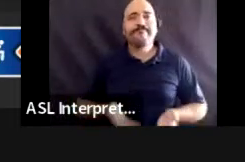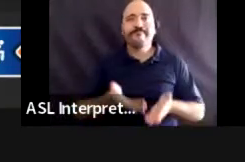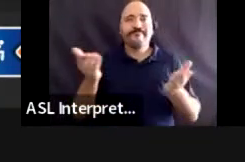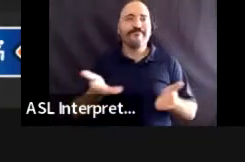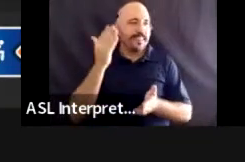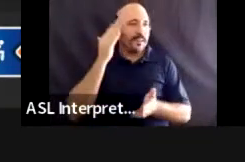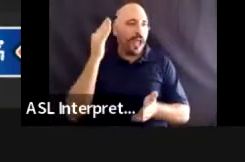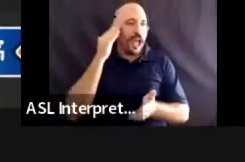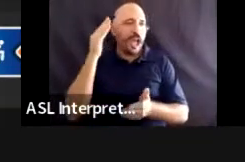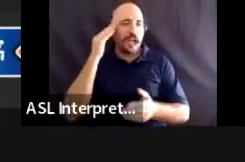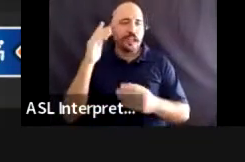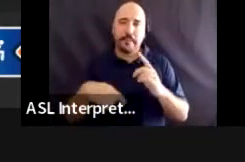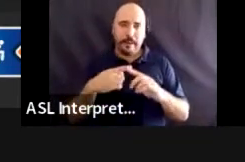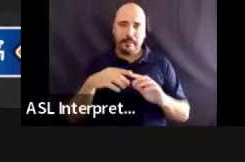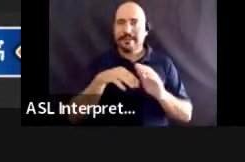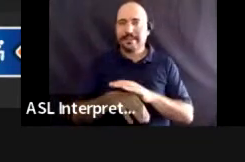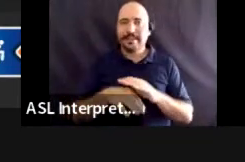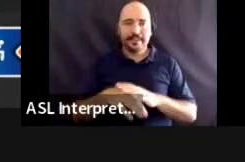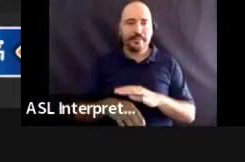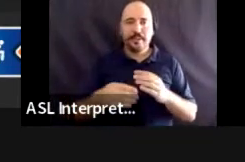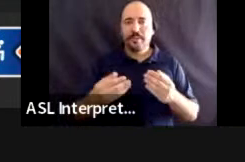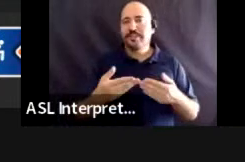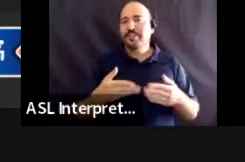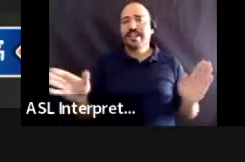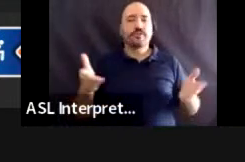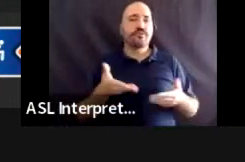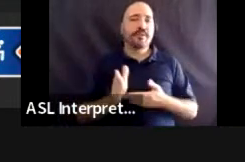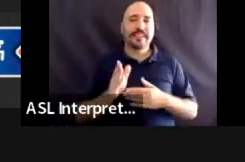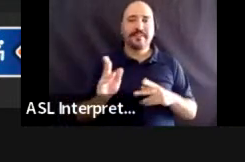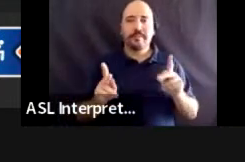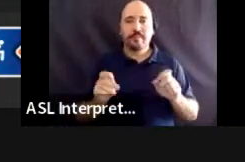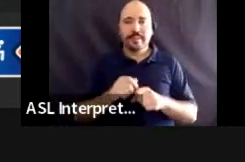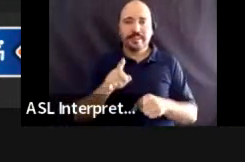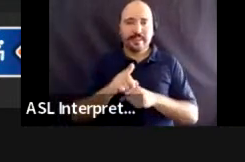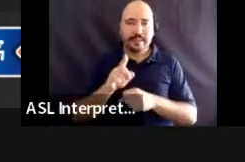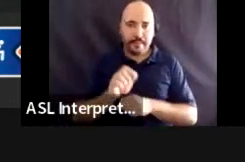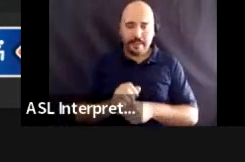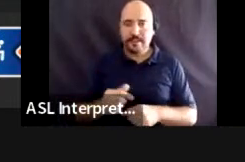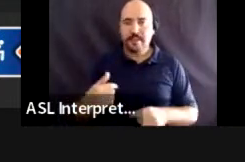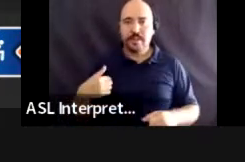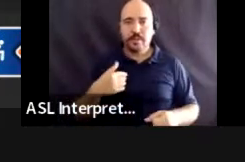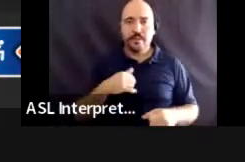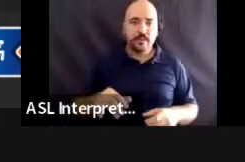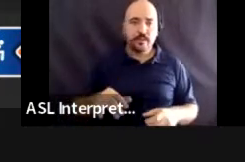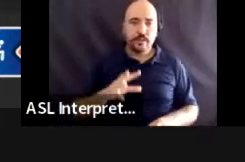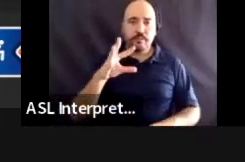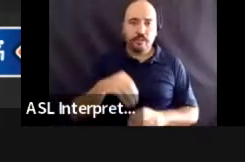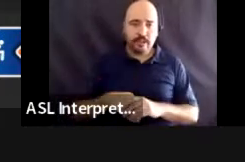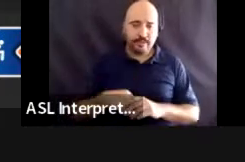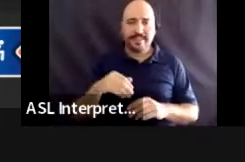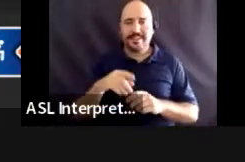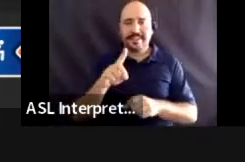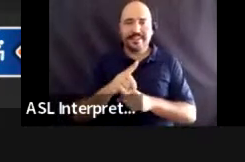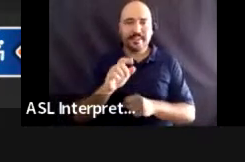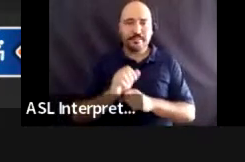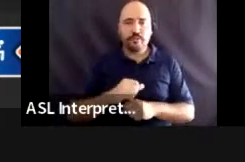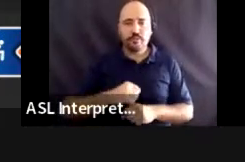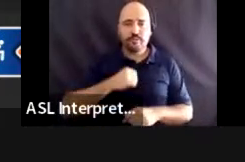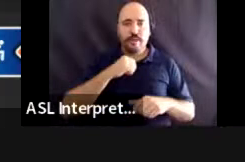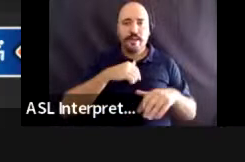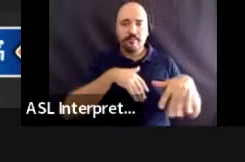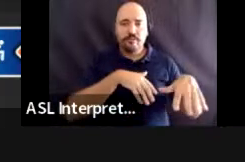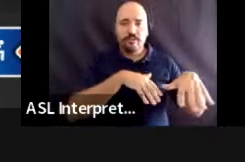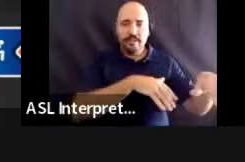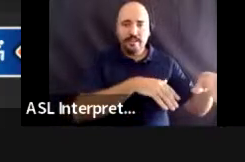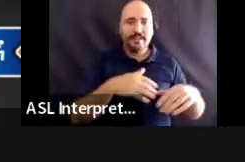accessible, or just the rights of people with disabilities. We've also participated in the Disability Pride Parades